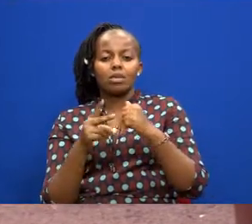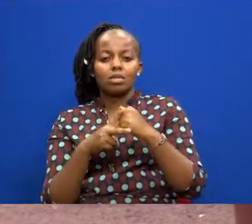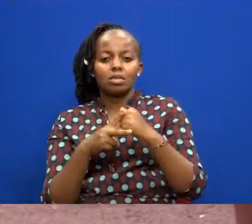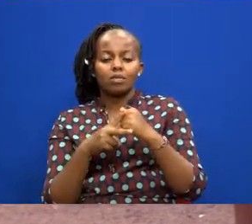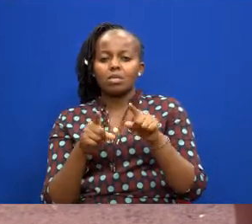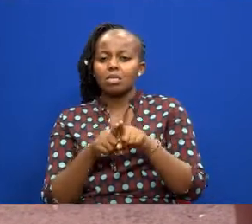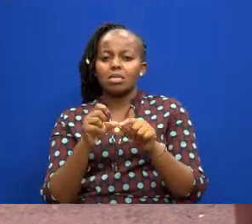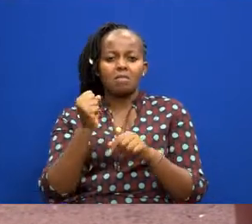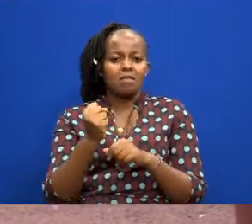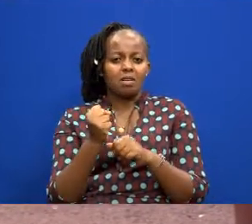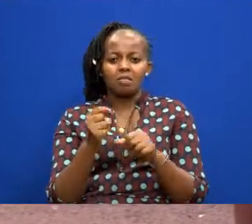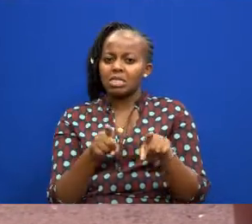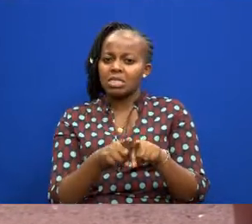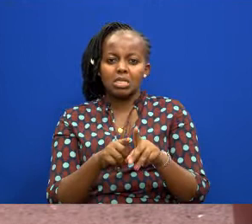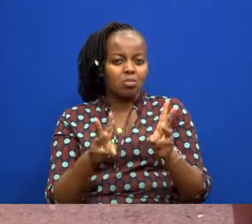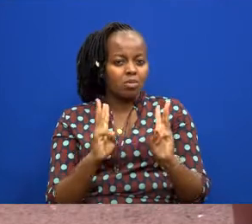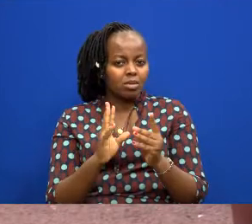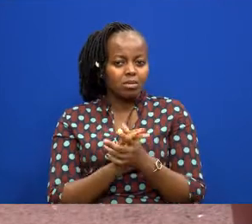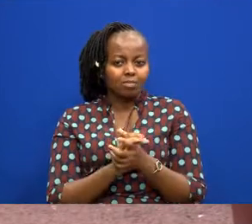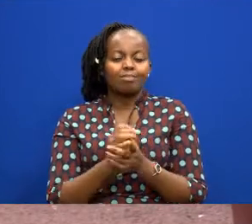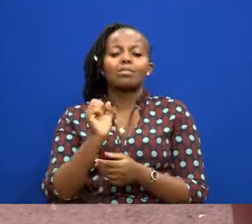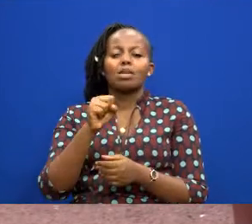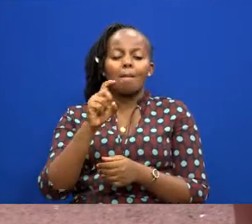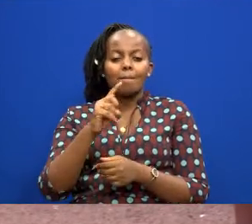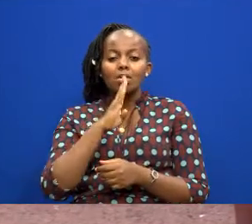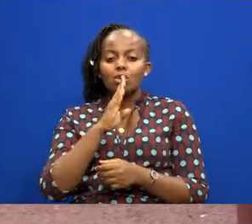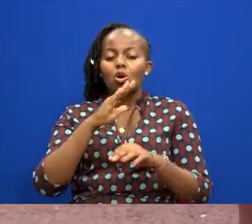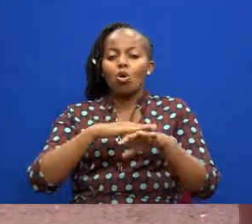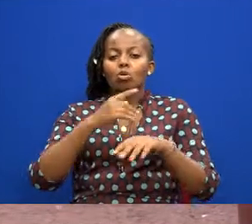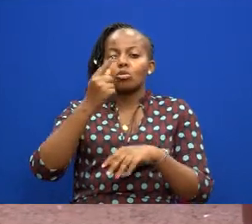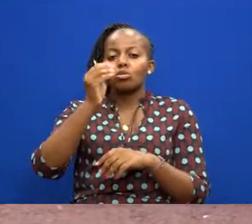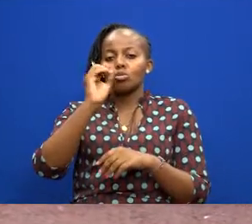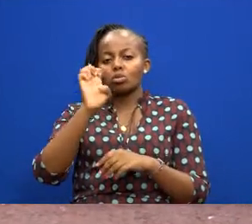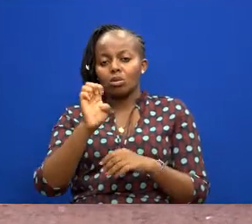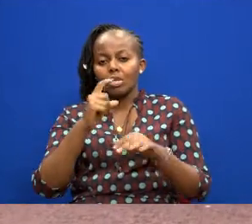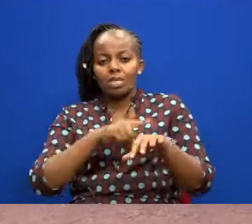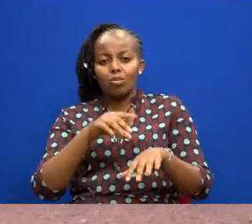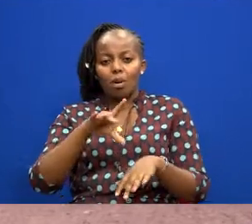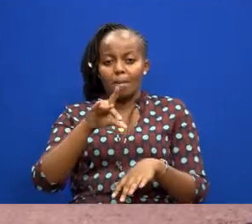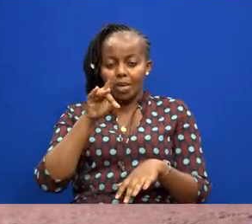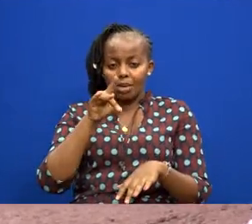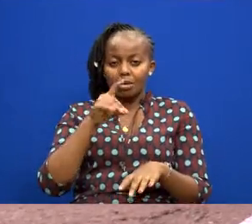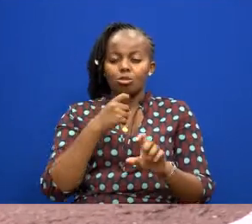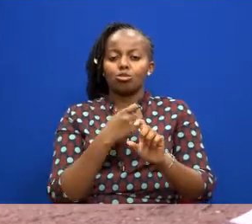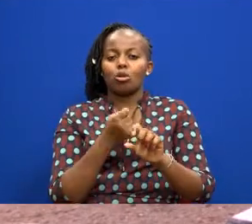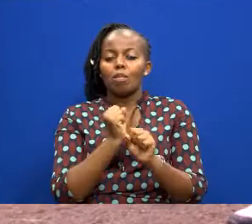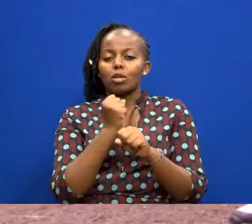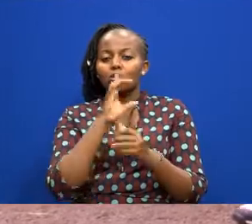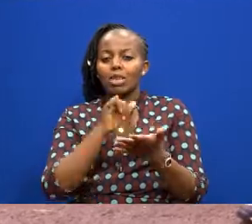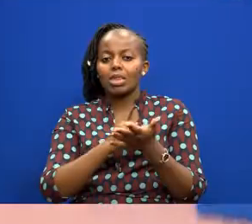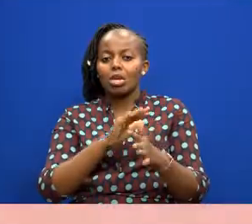7, or 8. Yes. You have to be on toes. Every time you're picking the stone, make sure you are a little bit on